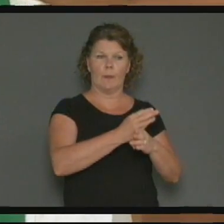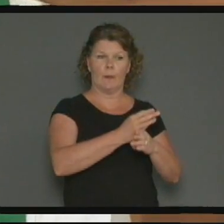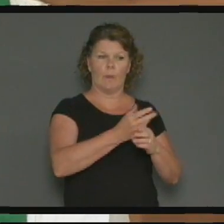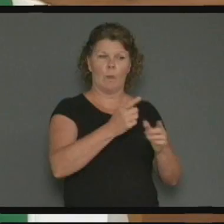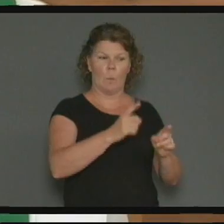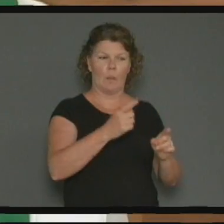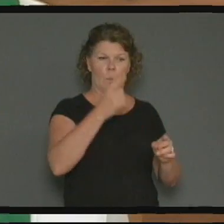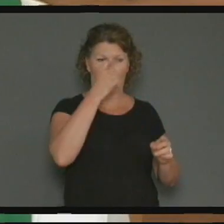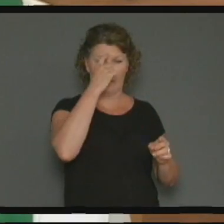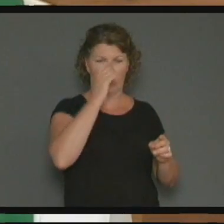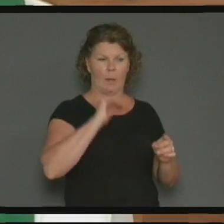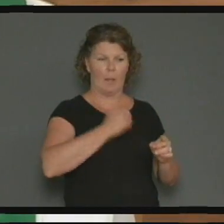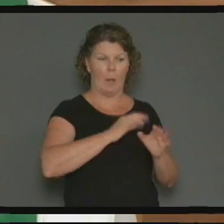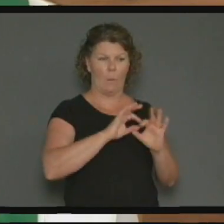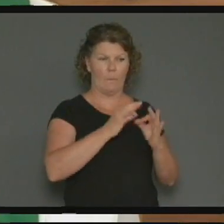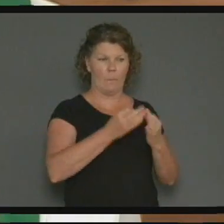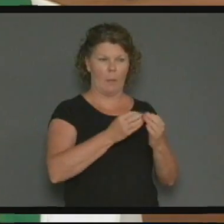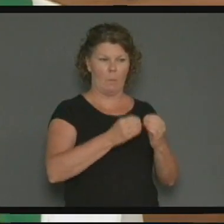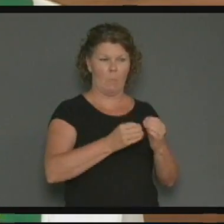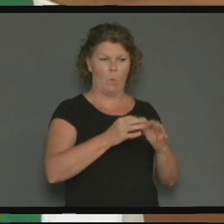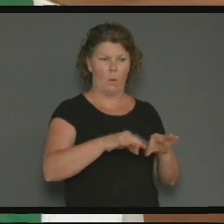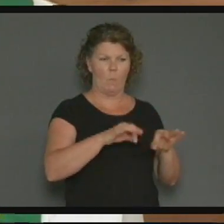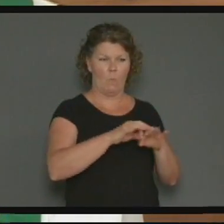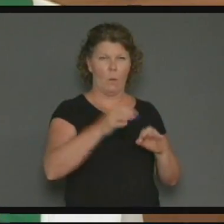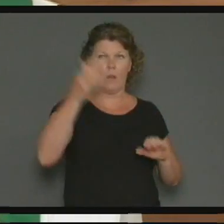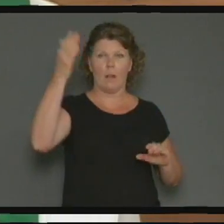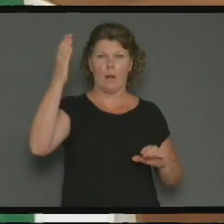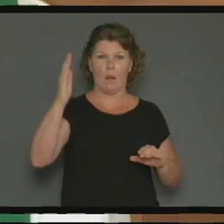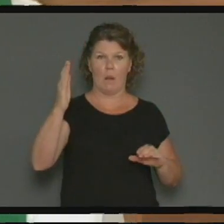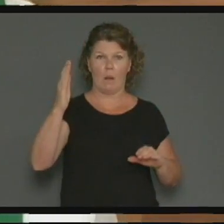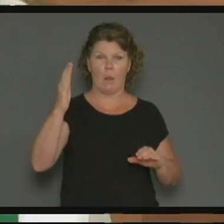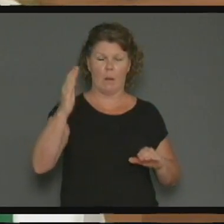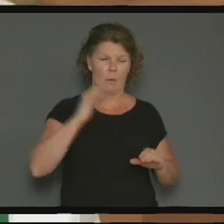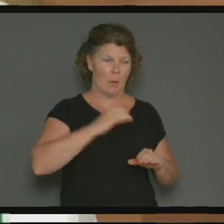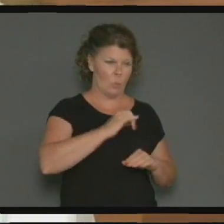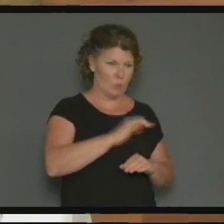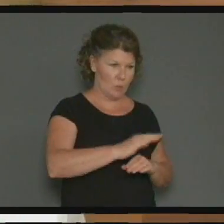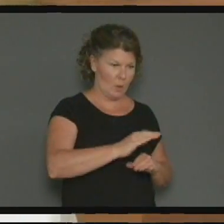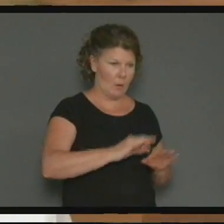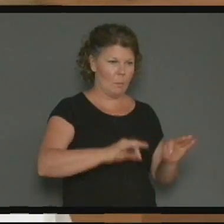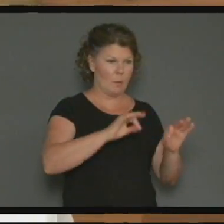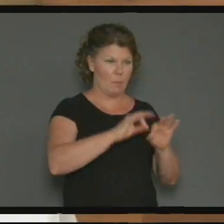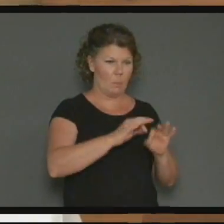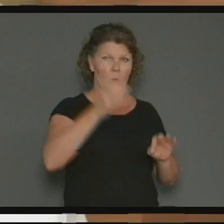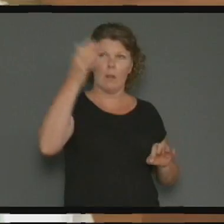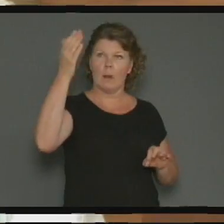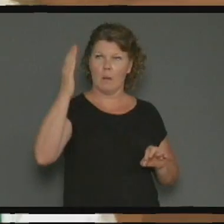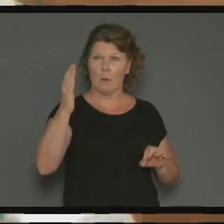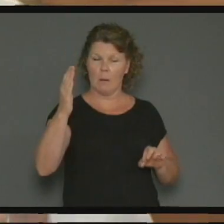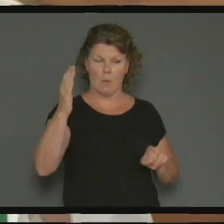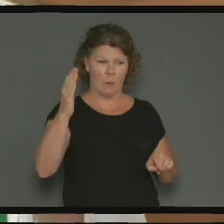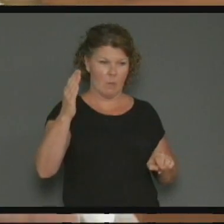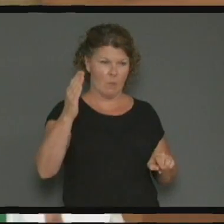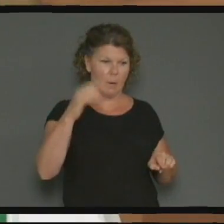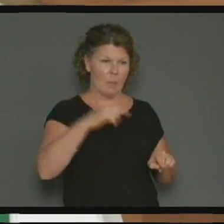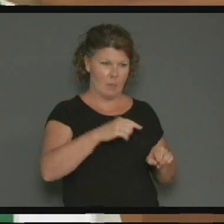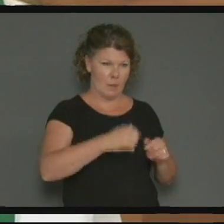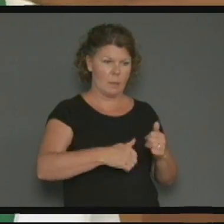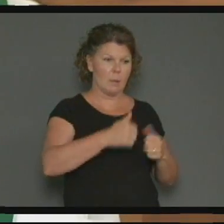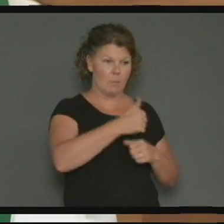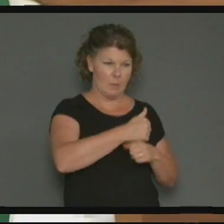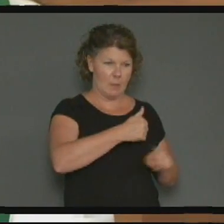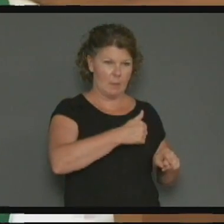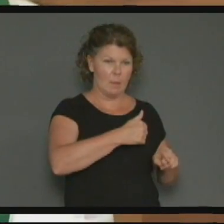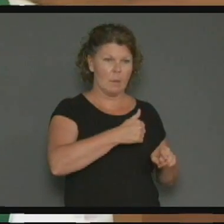our families are more important than God, that our job is more important, that our